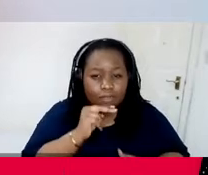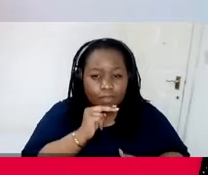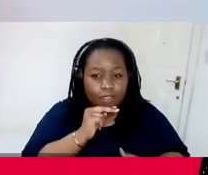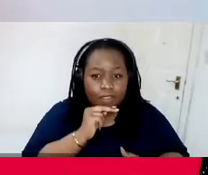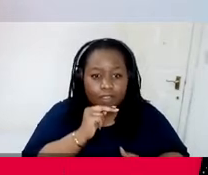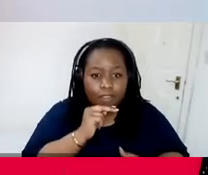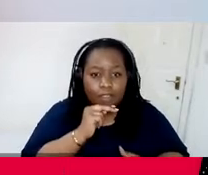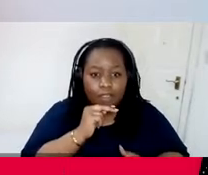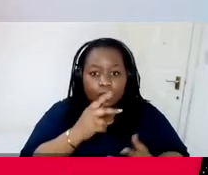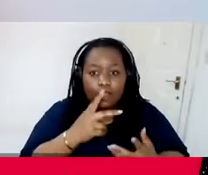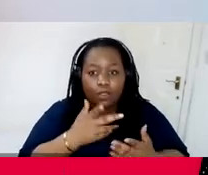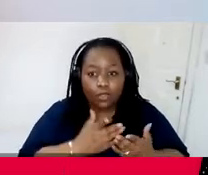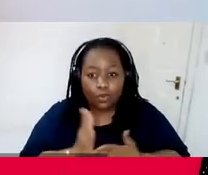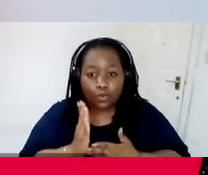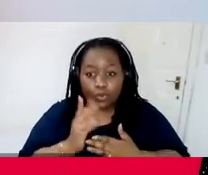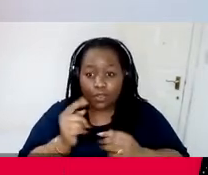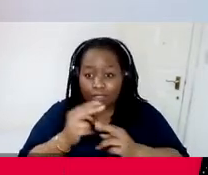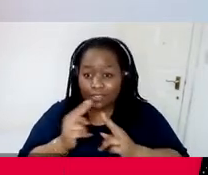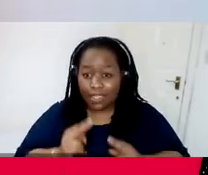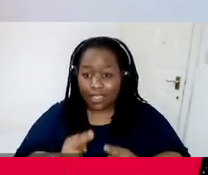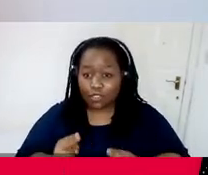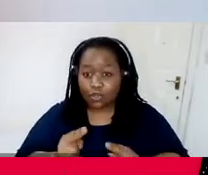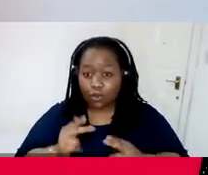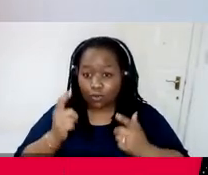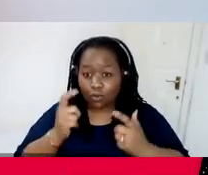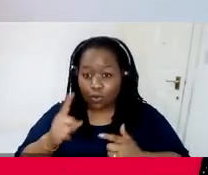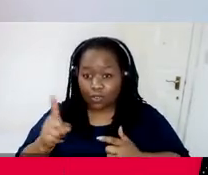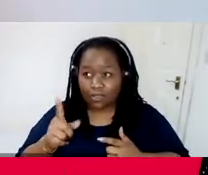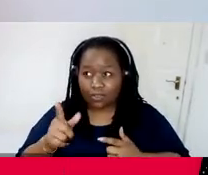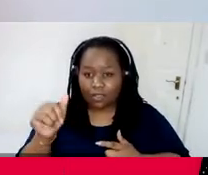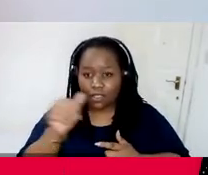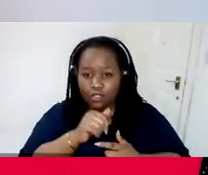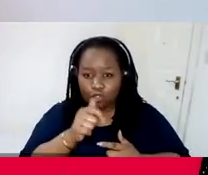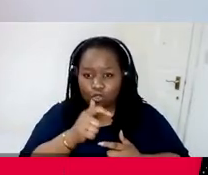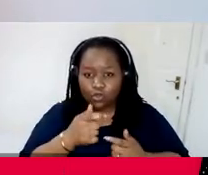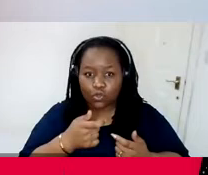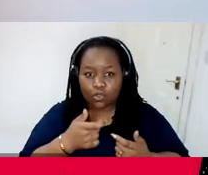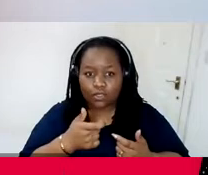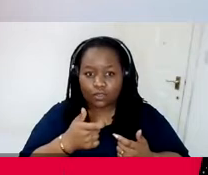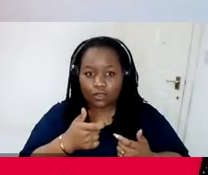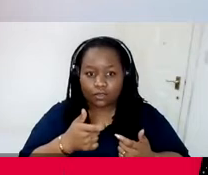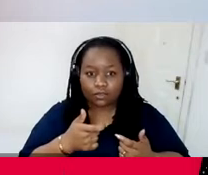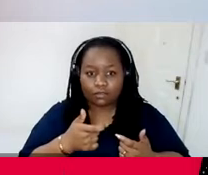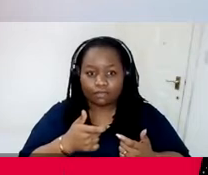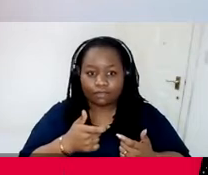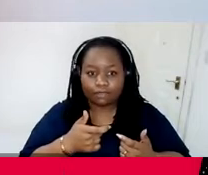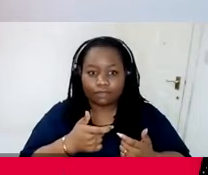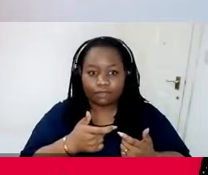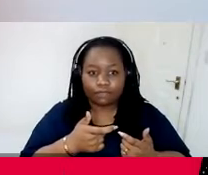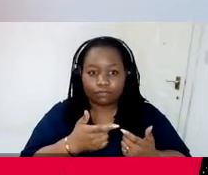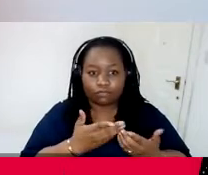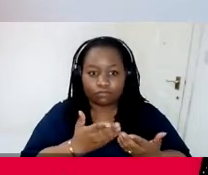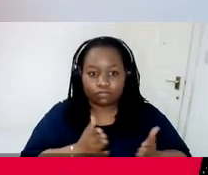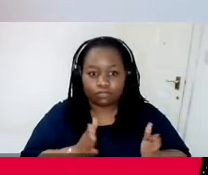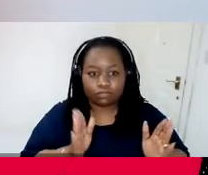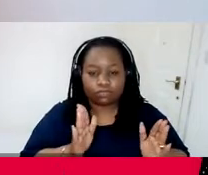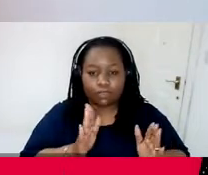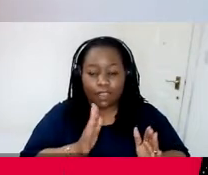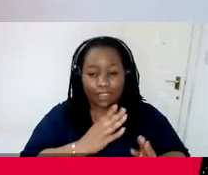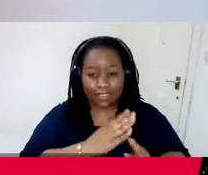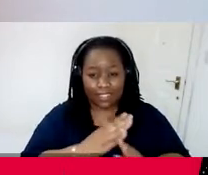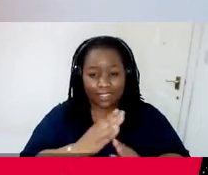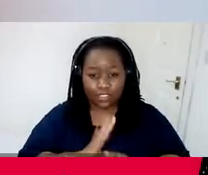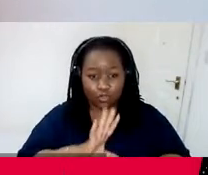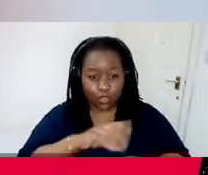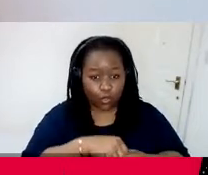International Criminal Court and expand the list of sanctions to include all sites involved in